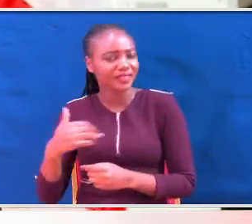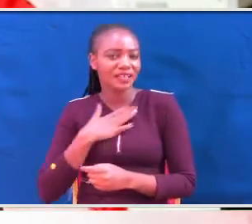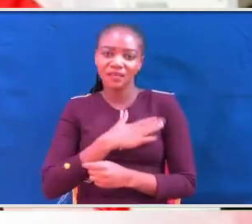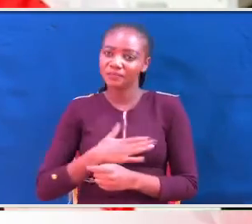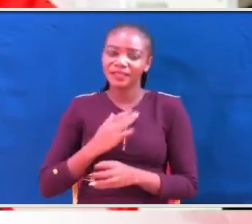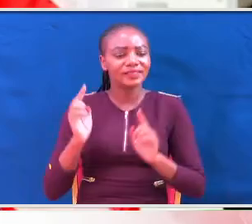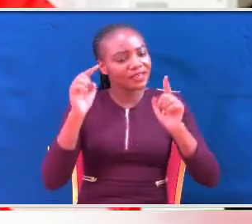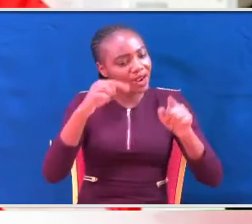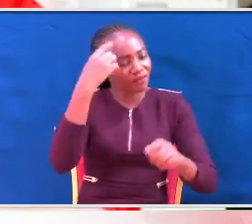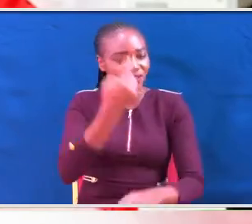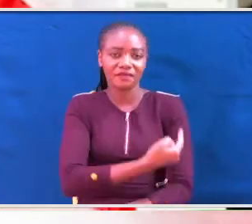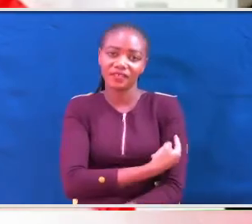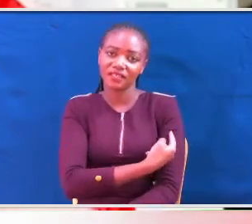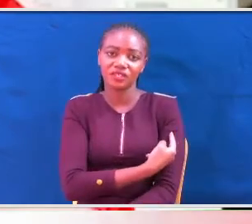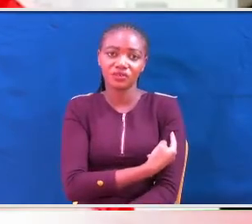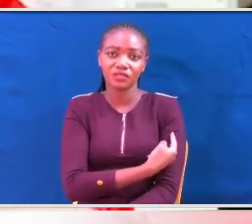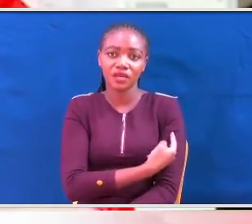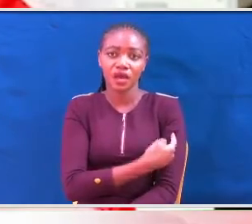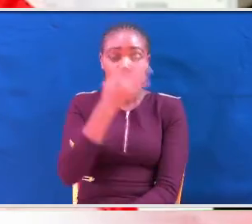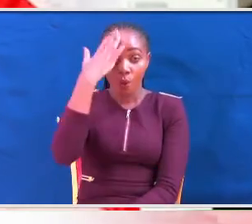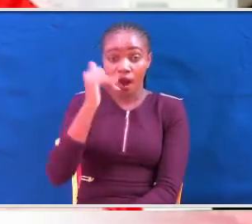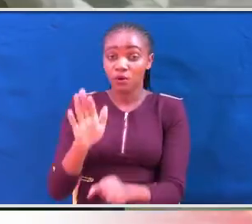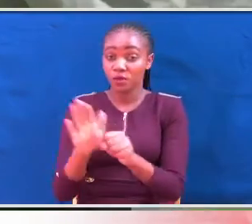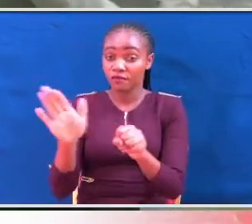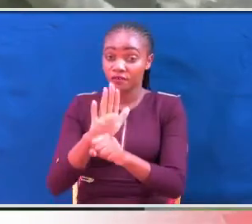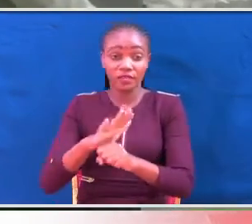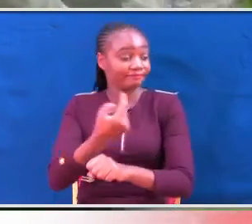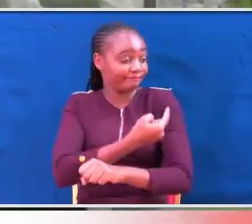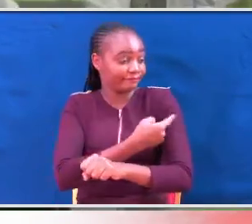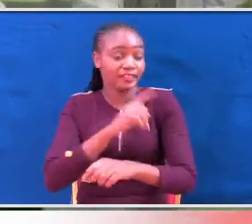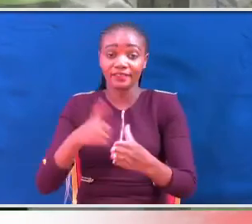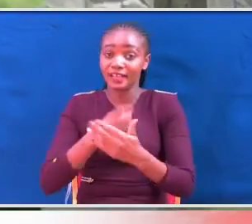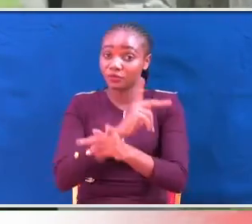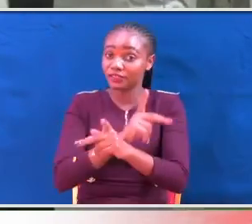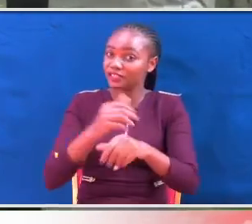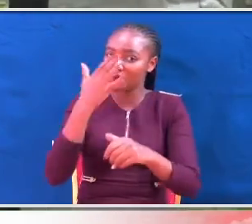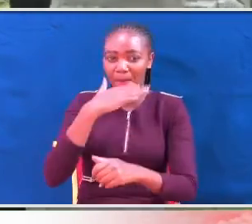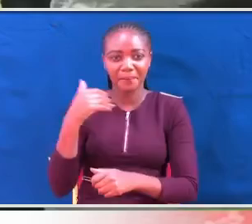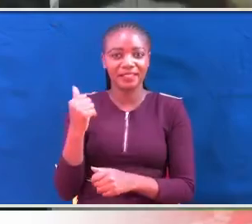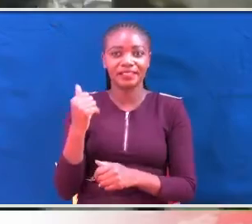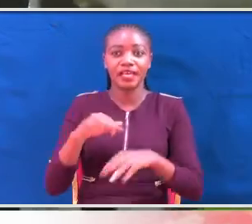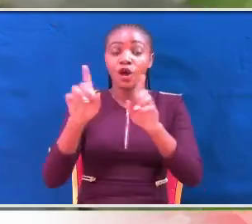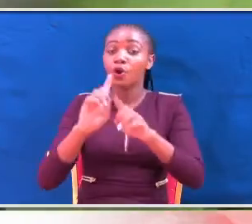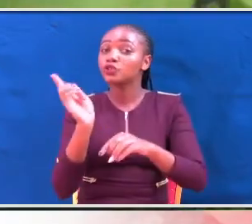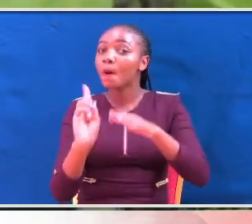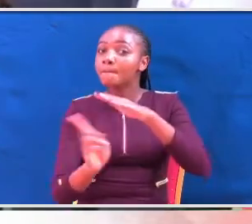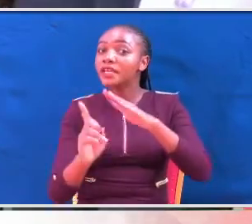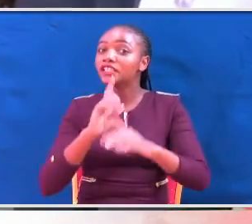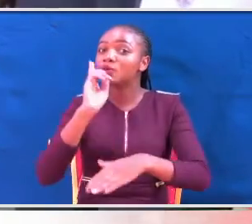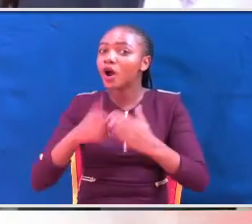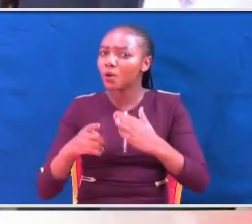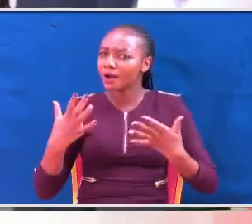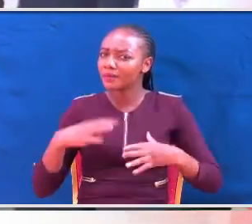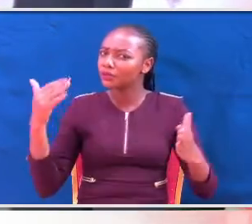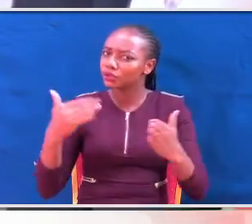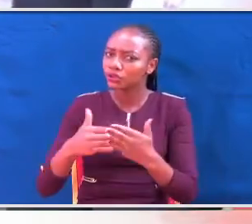kindly come, because with full immunity, you'll be better protected. The ministry further warning against mixing of vaccines. This even